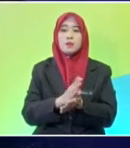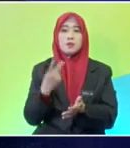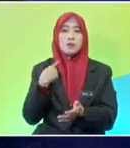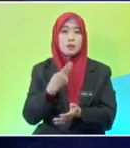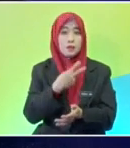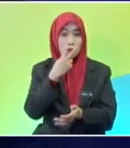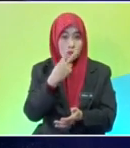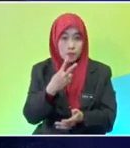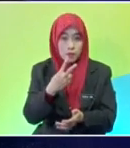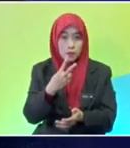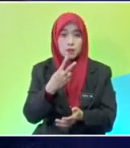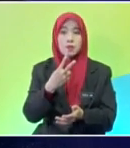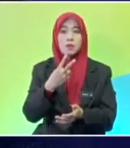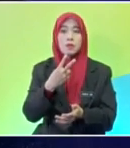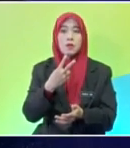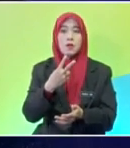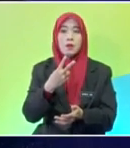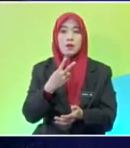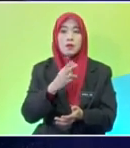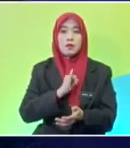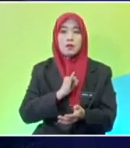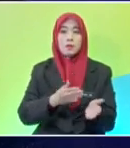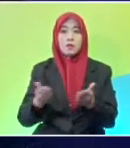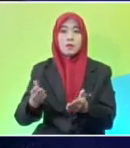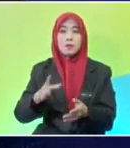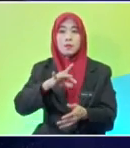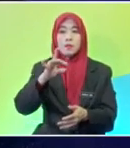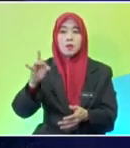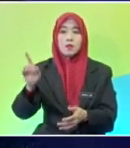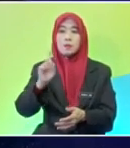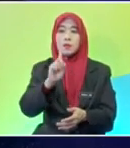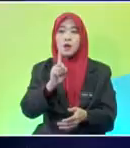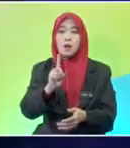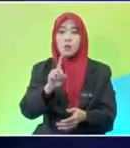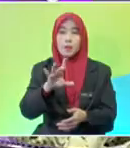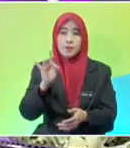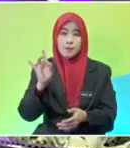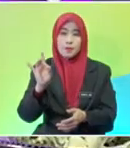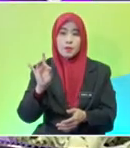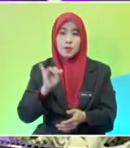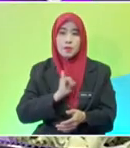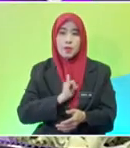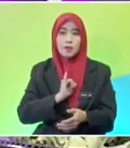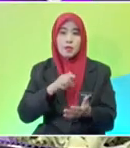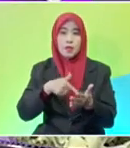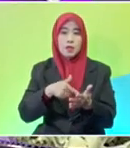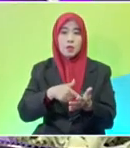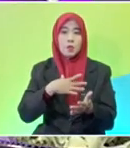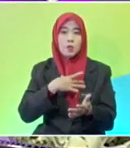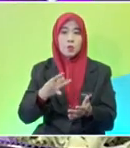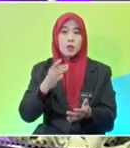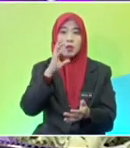there, okay, if I give you a choice, which drinks you will prefer most? I would prefer lemonade because it tastes